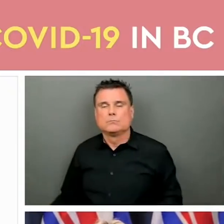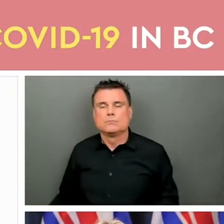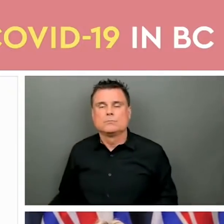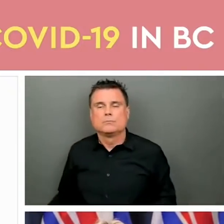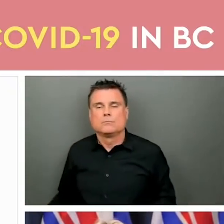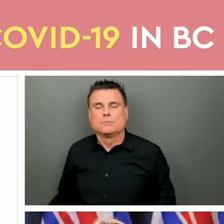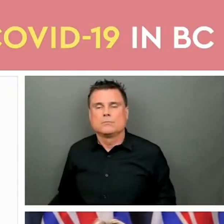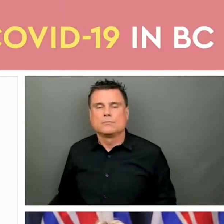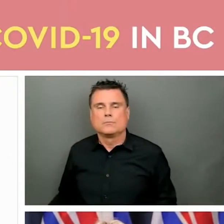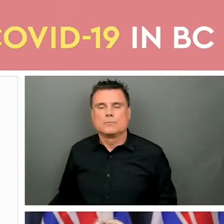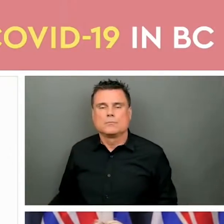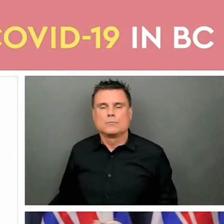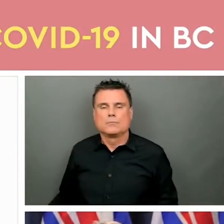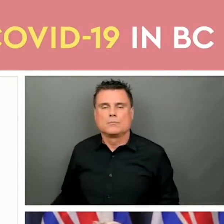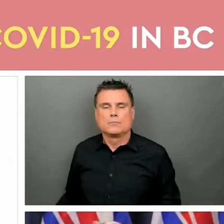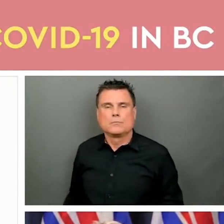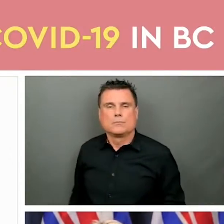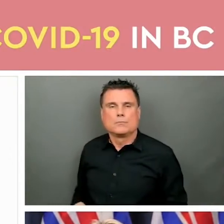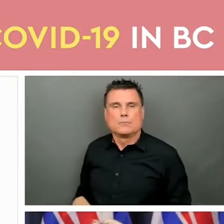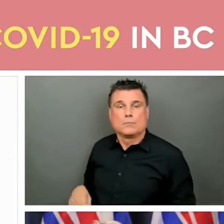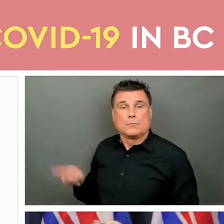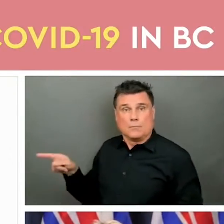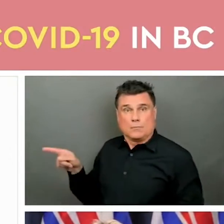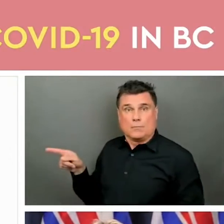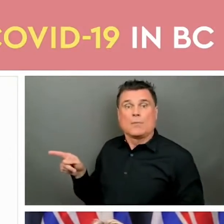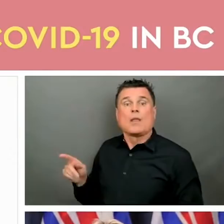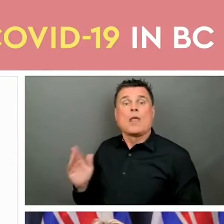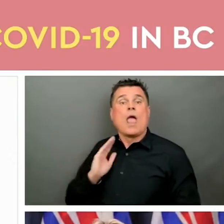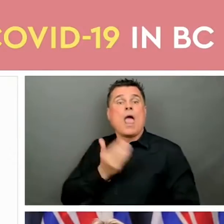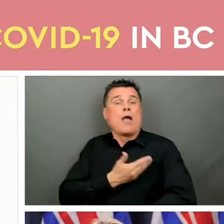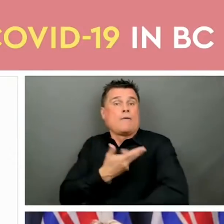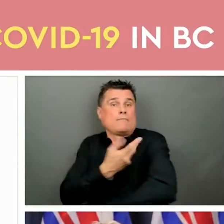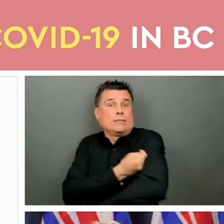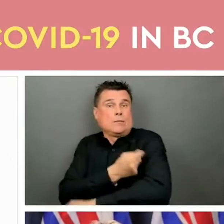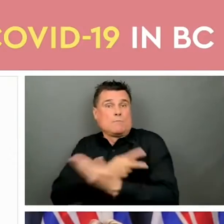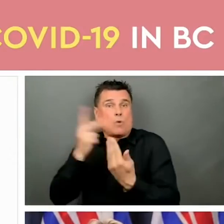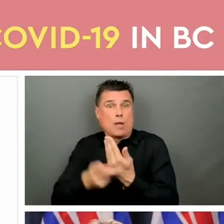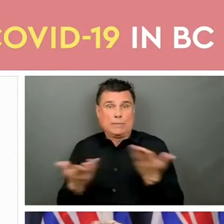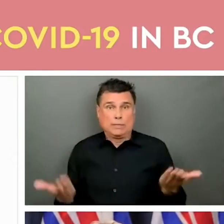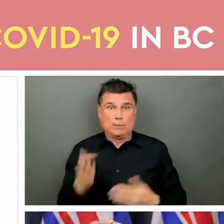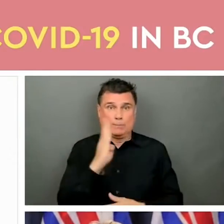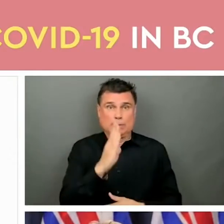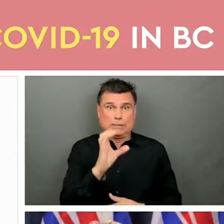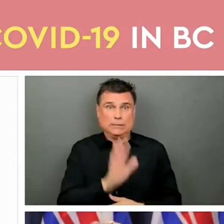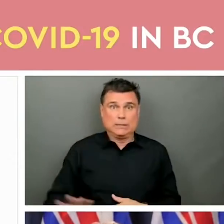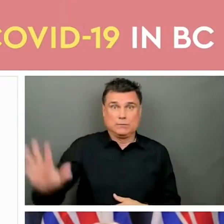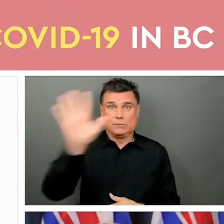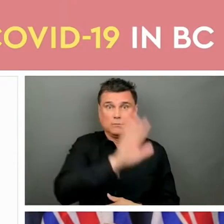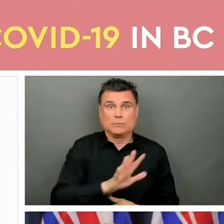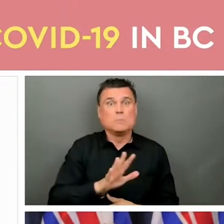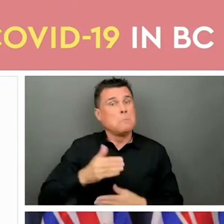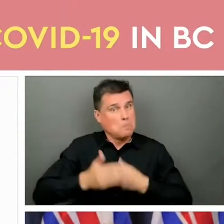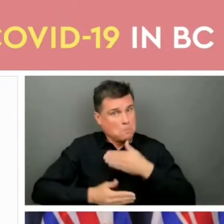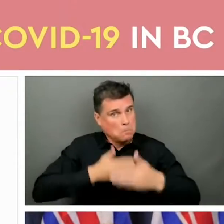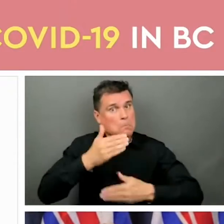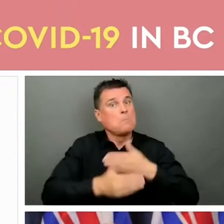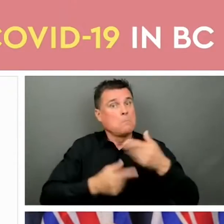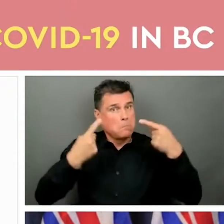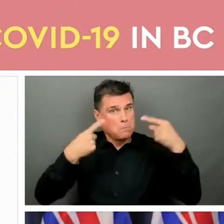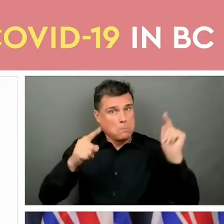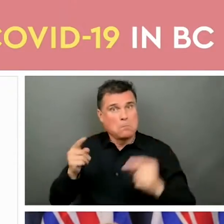that group as well. So this tells us that our immunization program is working. It's reaching those who are most at